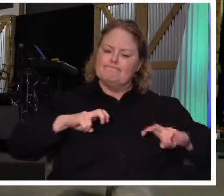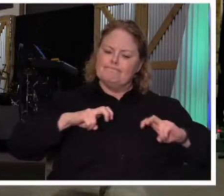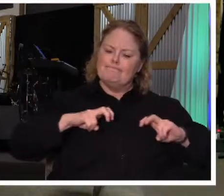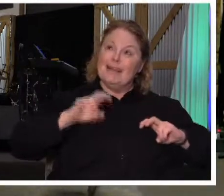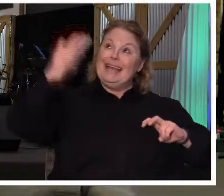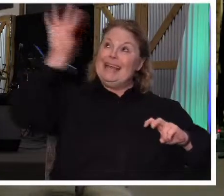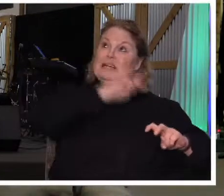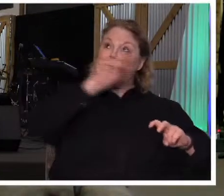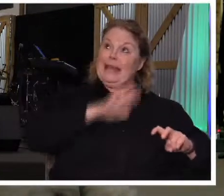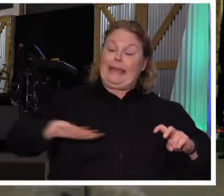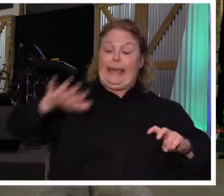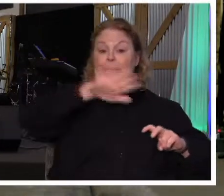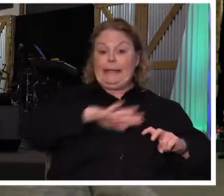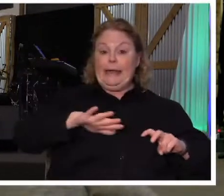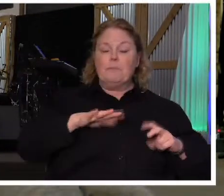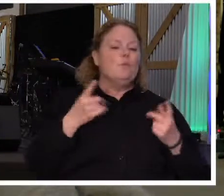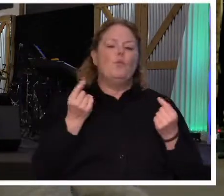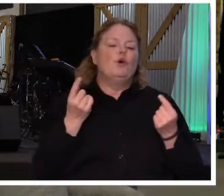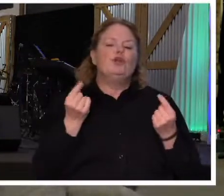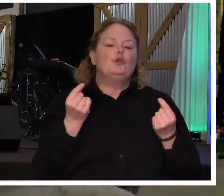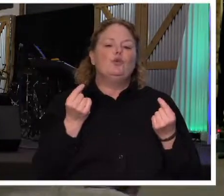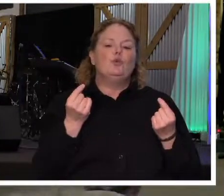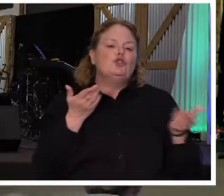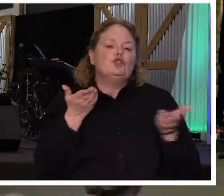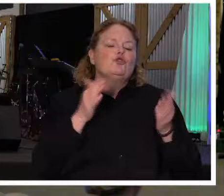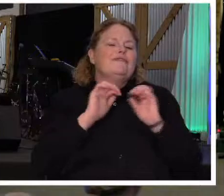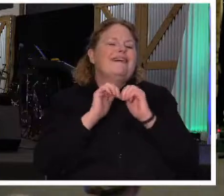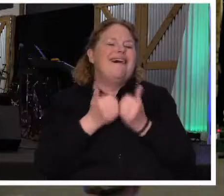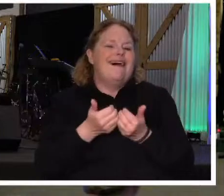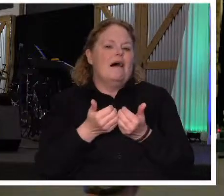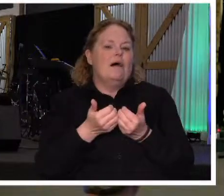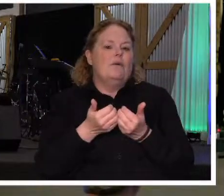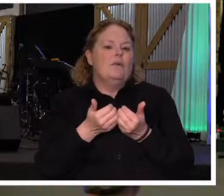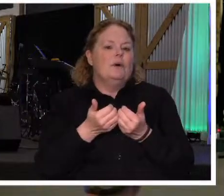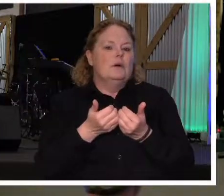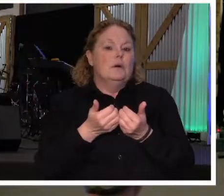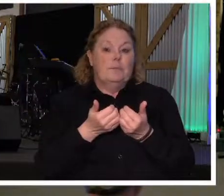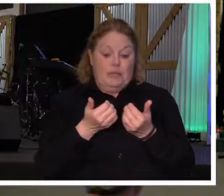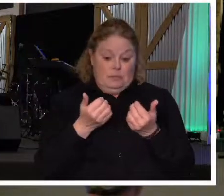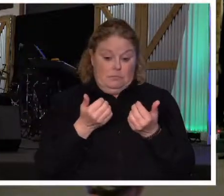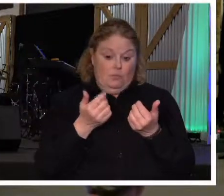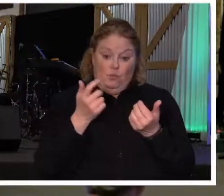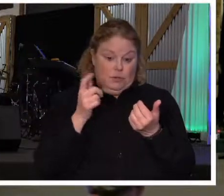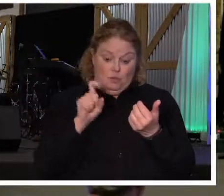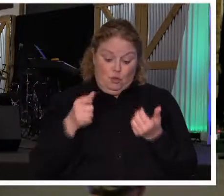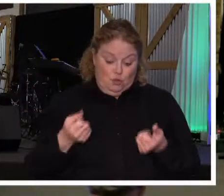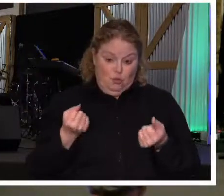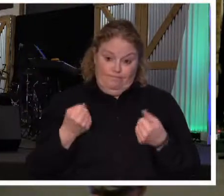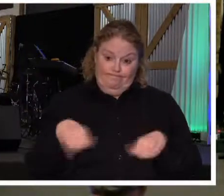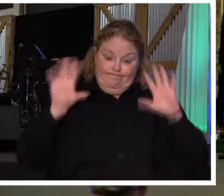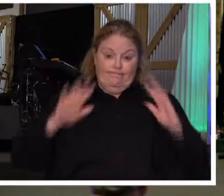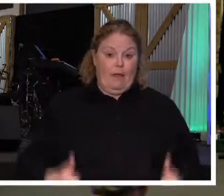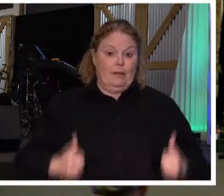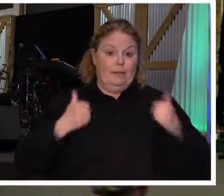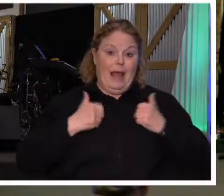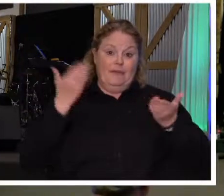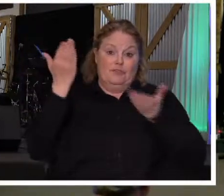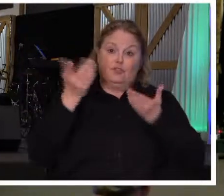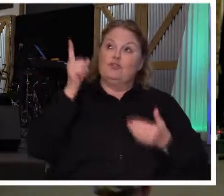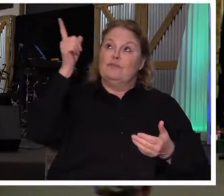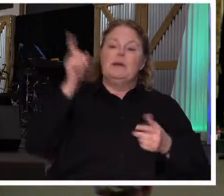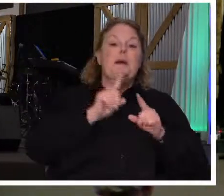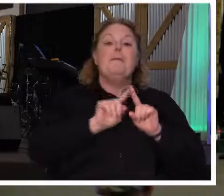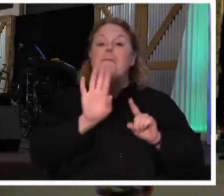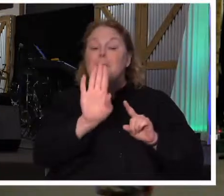the kingdom of God and what it is that we need to do as we give our lives in service. But I wanted to approach this in such a